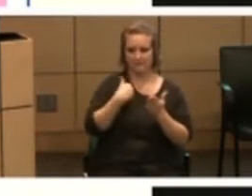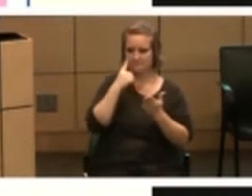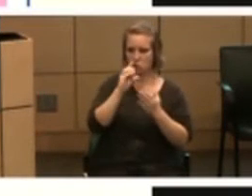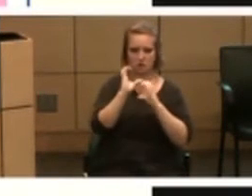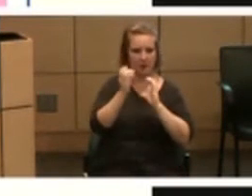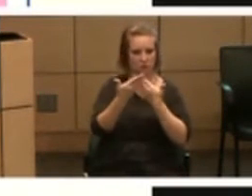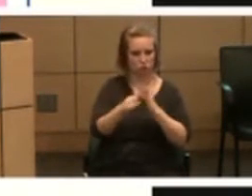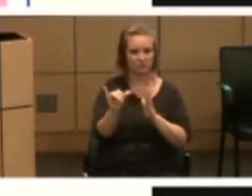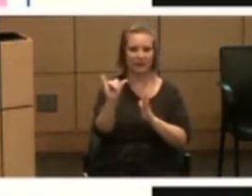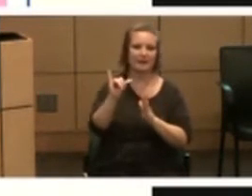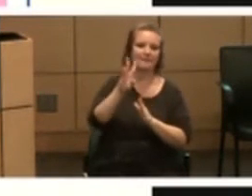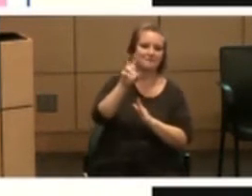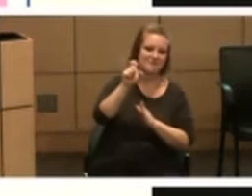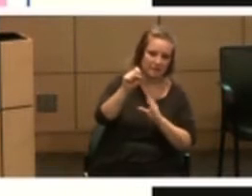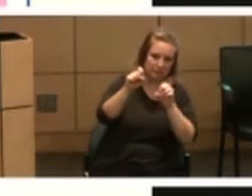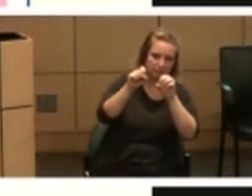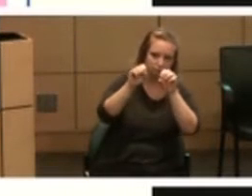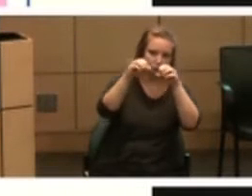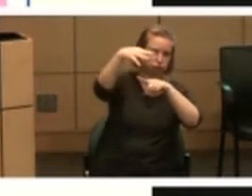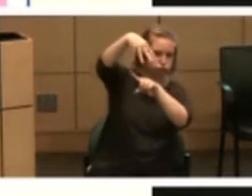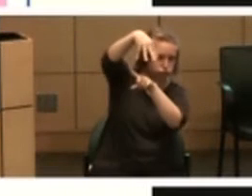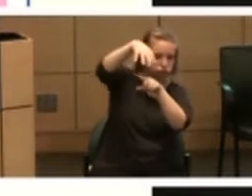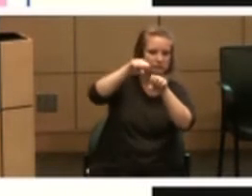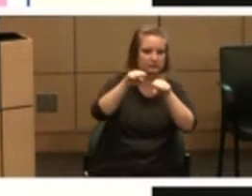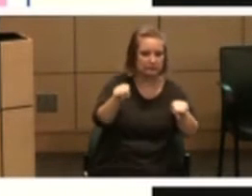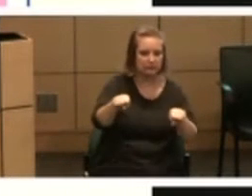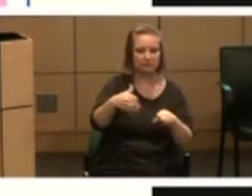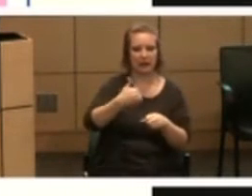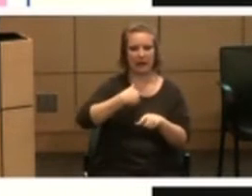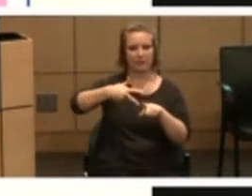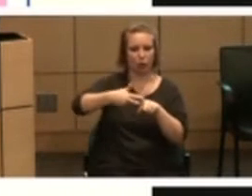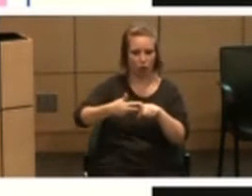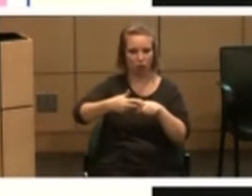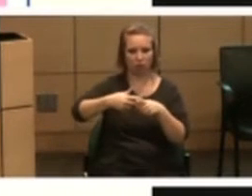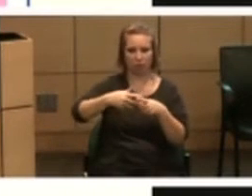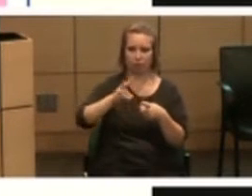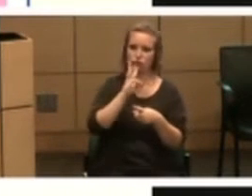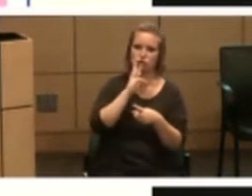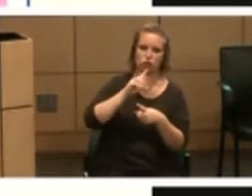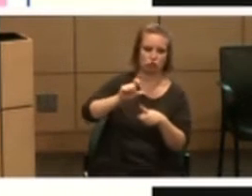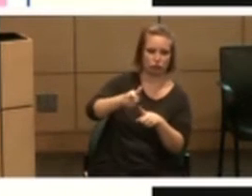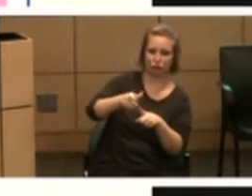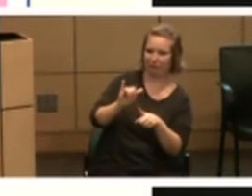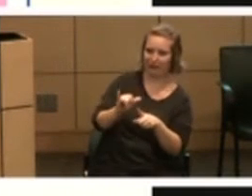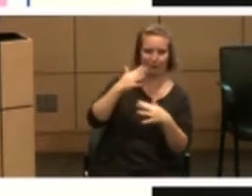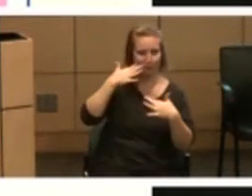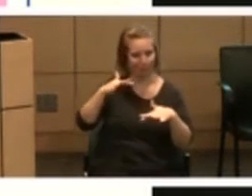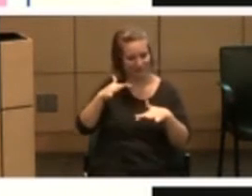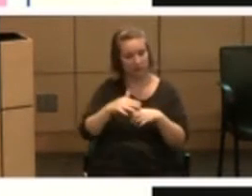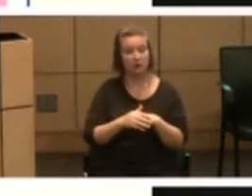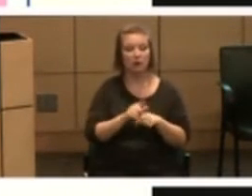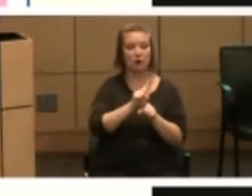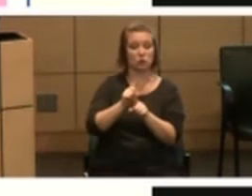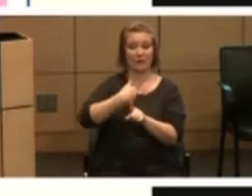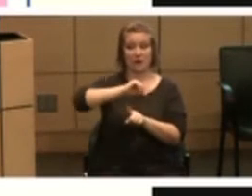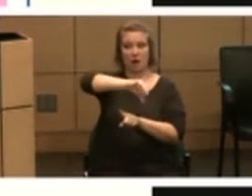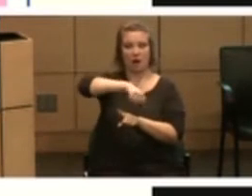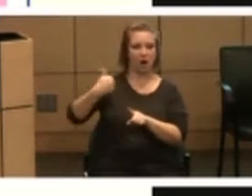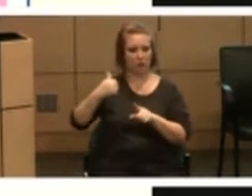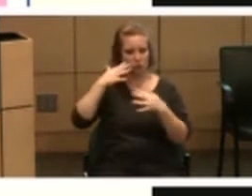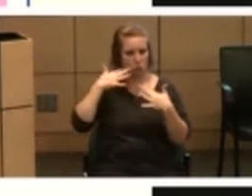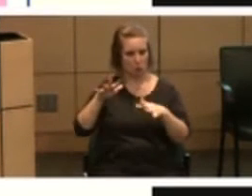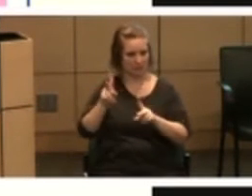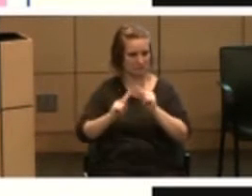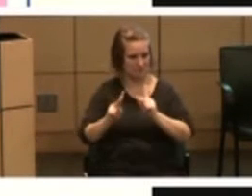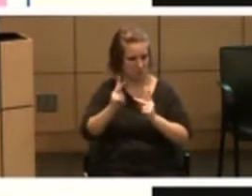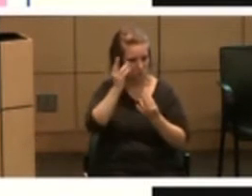like the ventilation system. Here we've got plumbing noise. There's also other sources of noise that people have